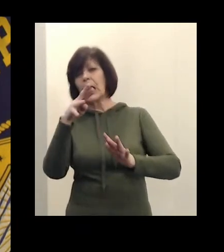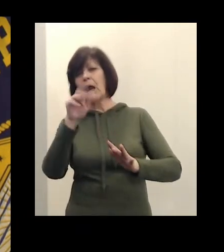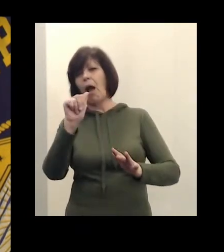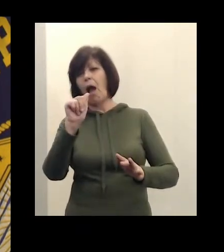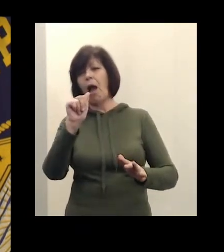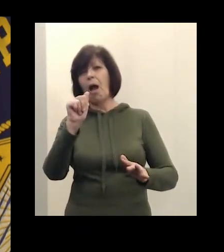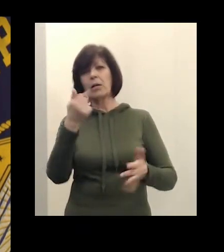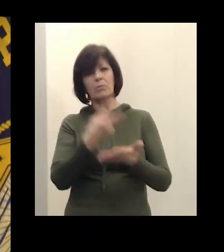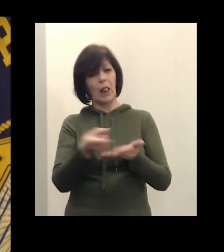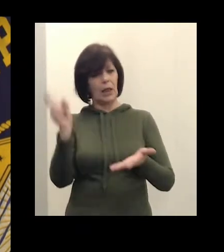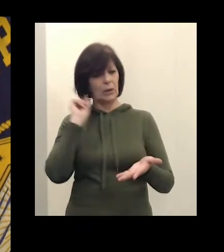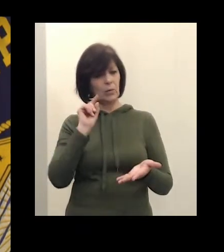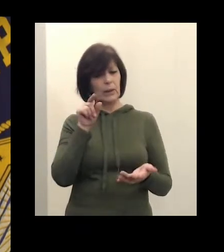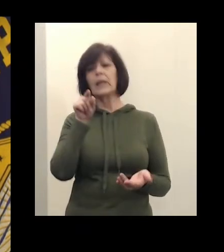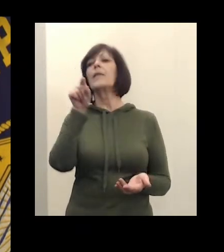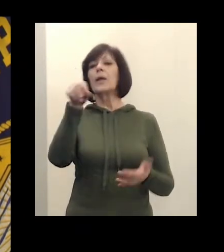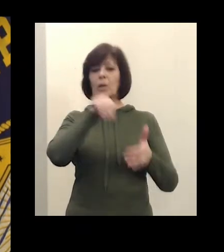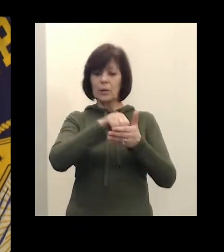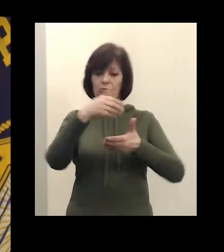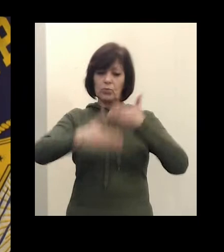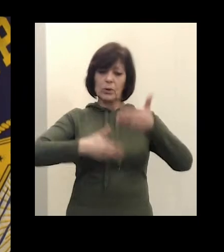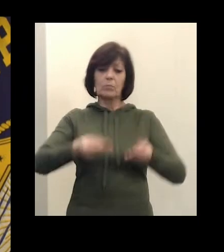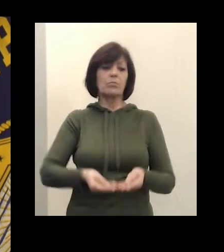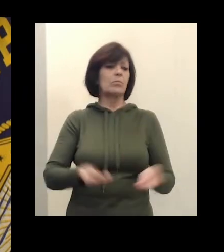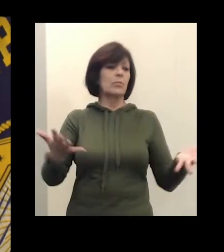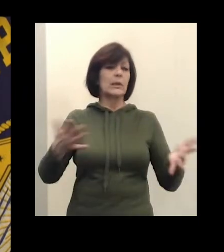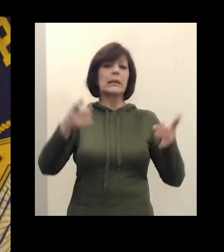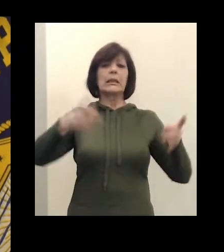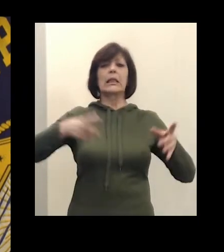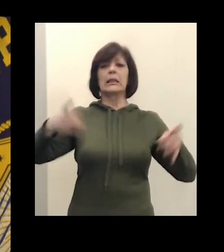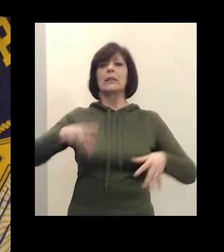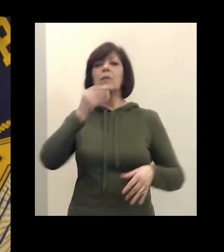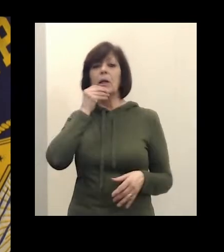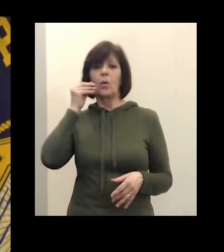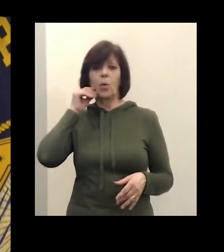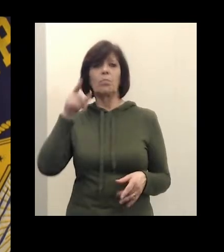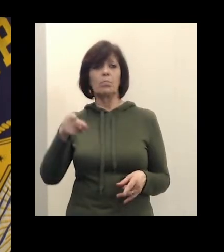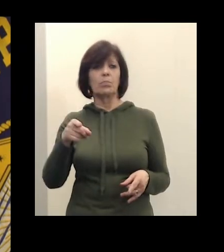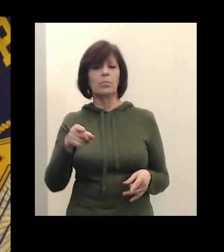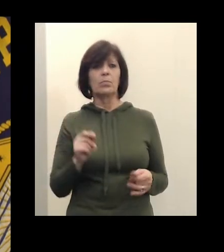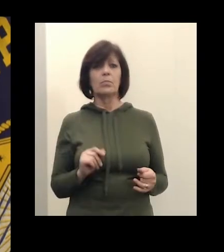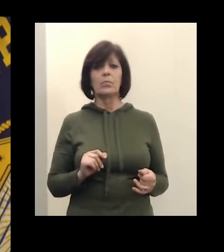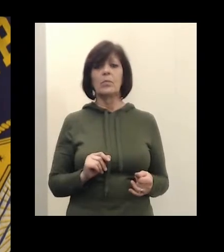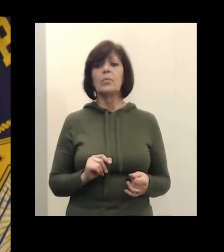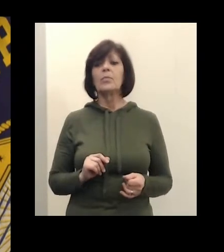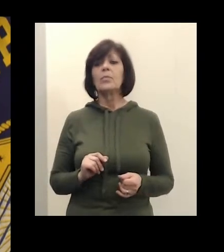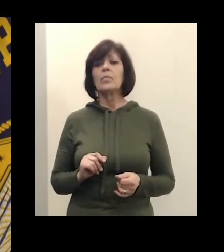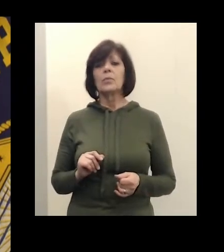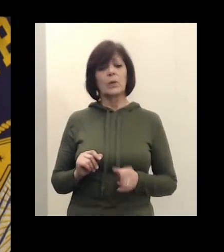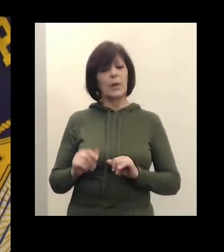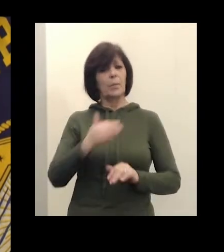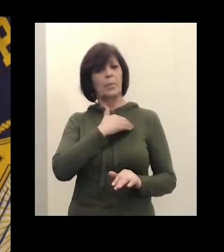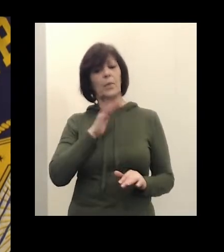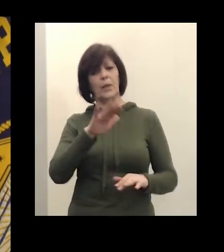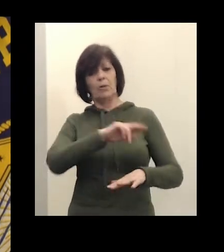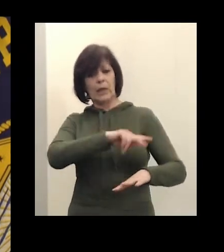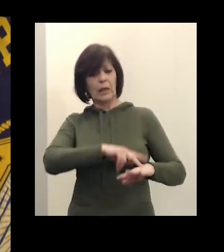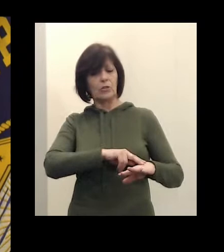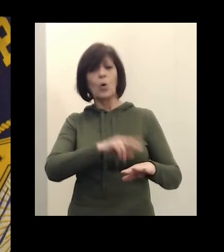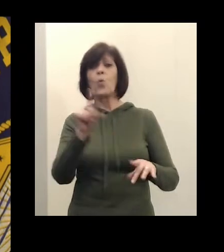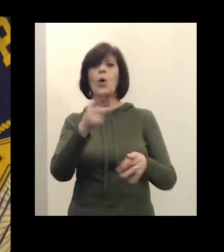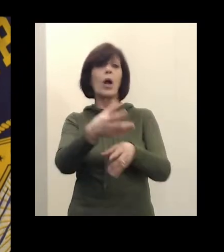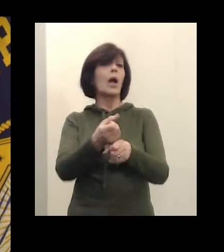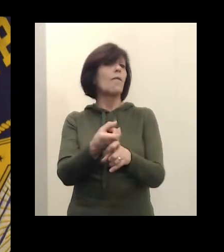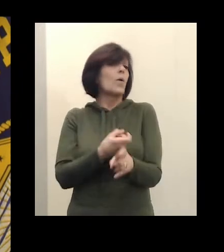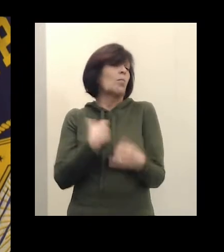and they were in the process of distributing rapid at-home test kits to the members of their nation. I'm not certain where they got the kits from, if they came from the